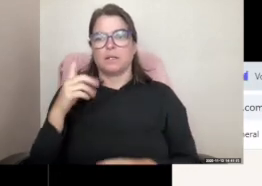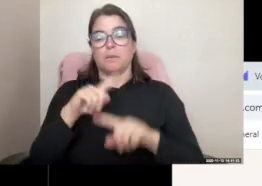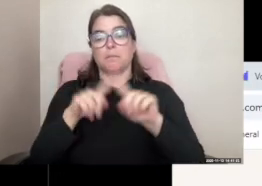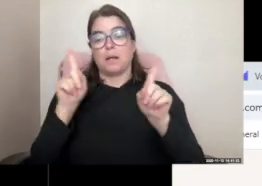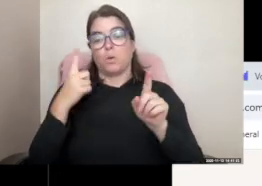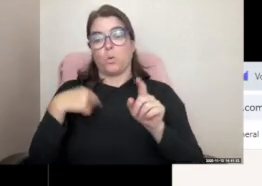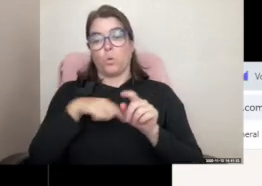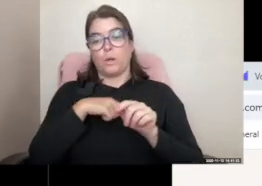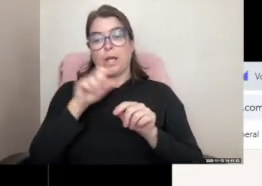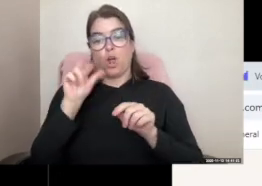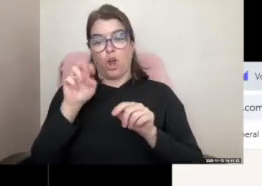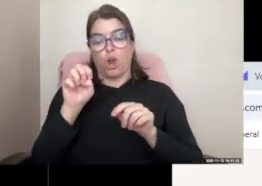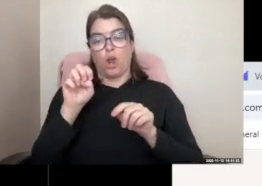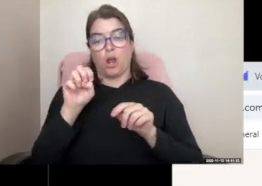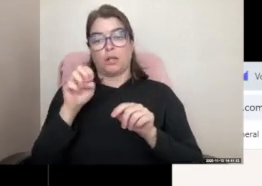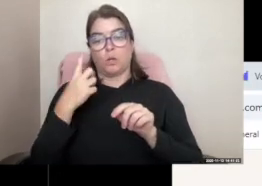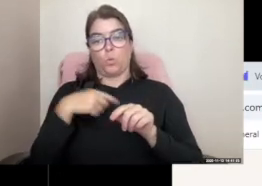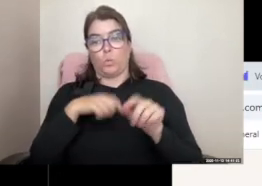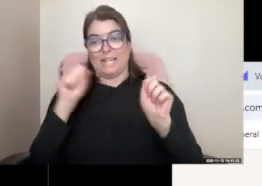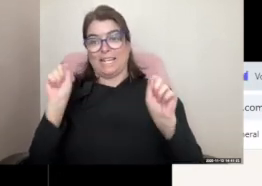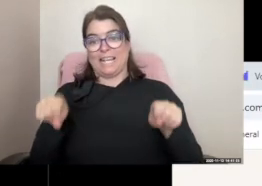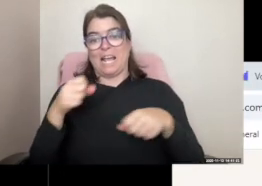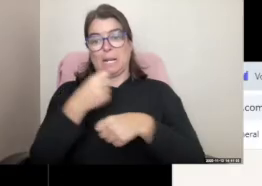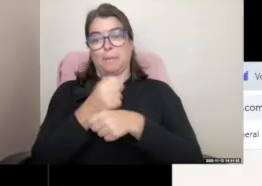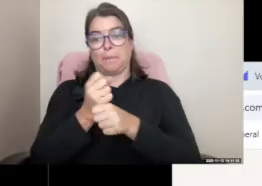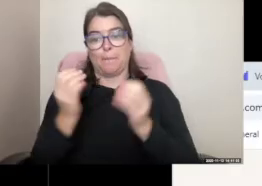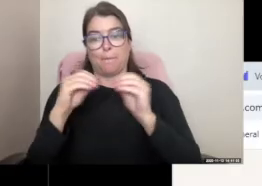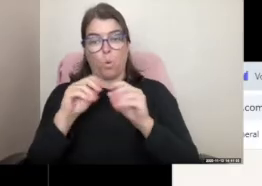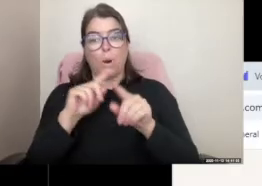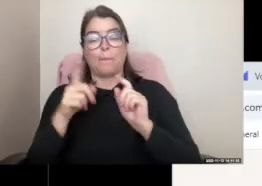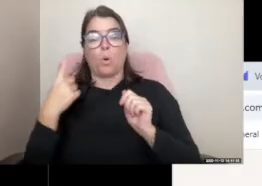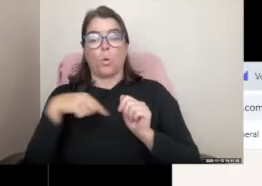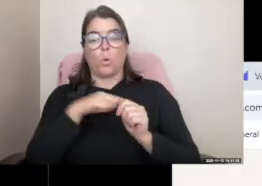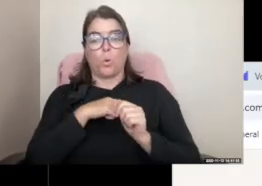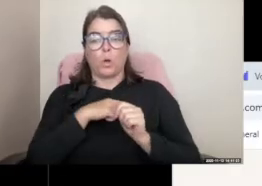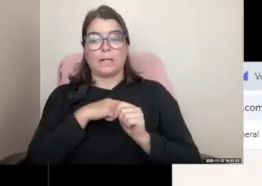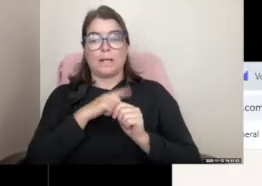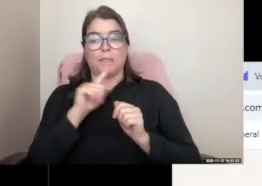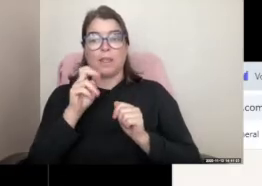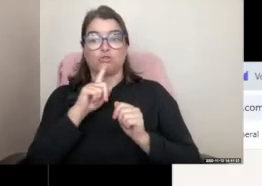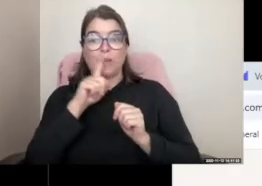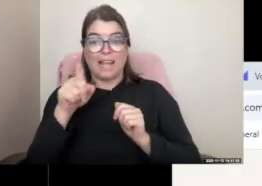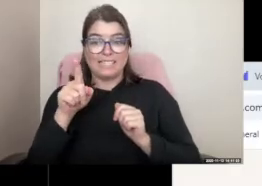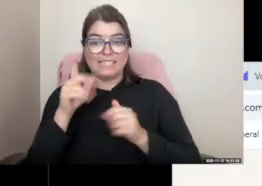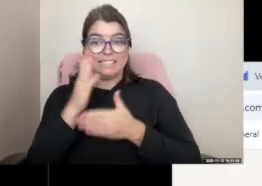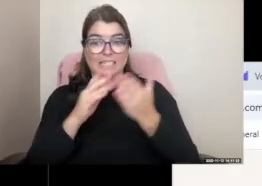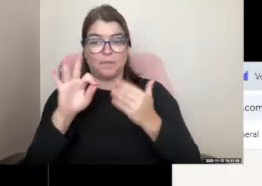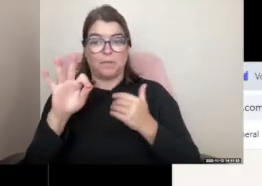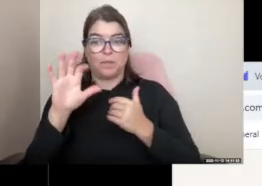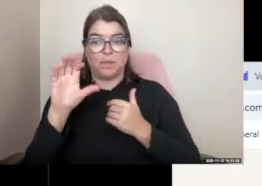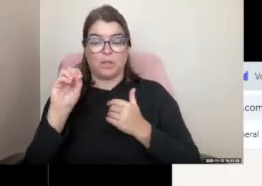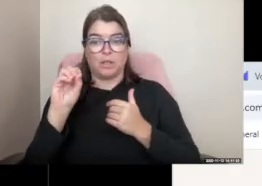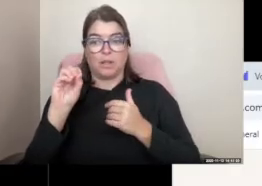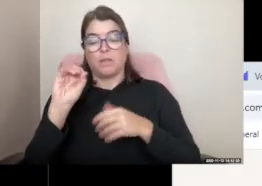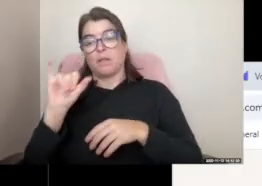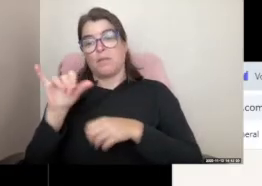me understand the answer behind the question. There's a lot of other MPUs that are out there, right? And so you have to size them accordingly, right? Some are